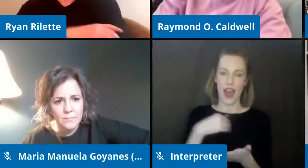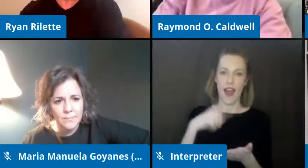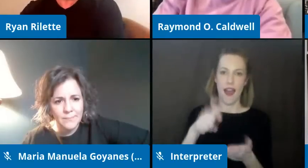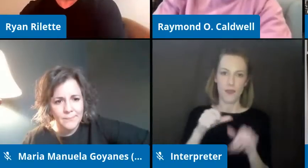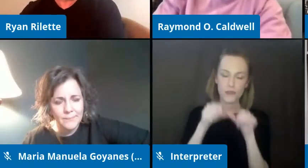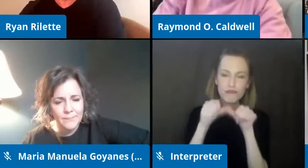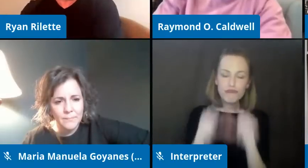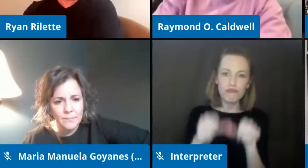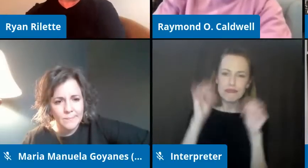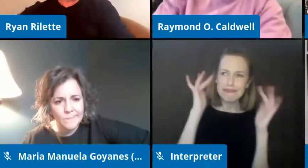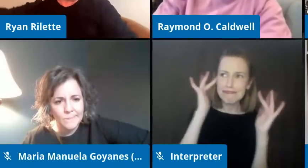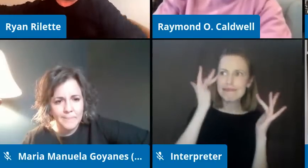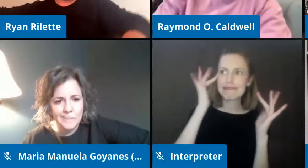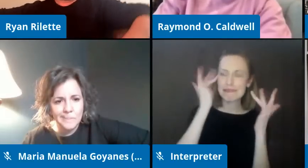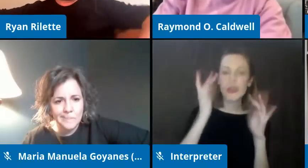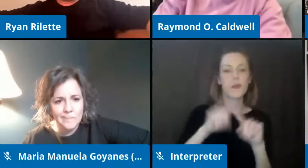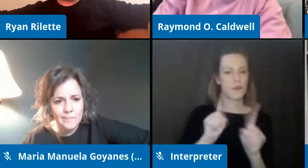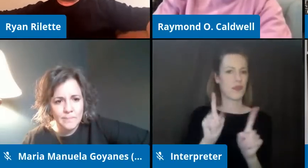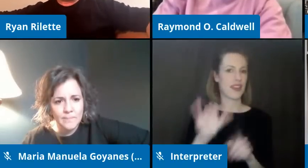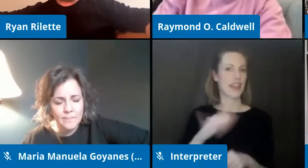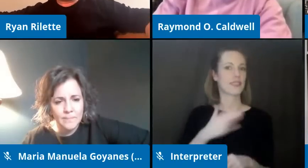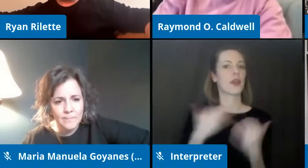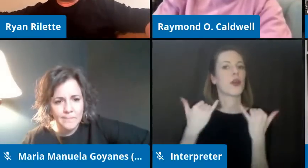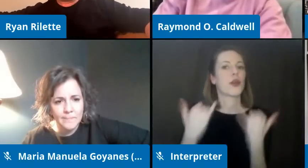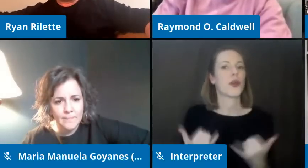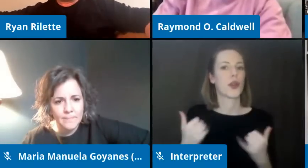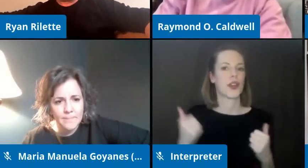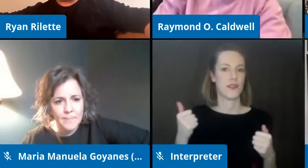my current fear.